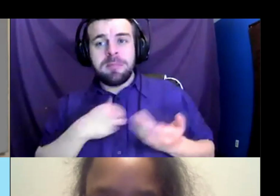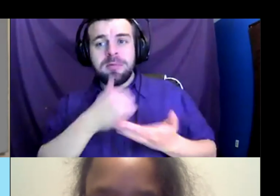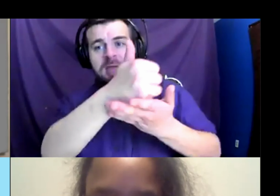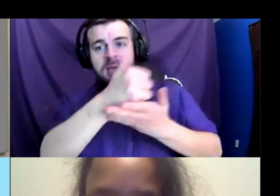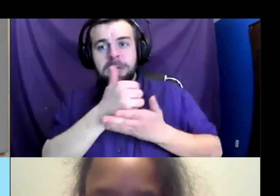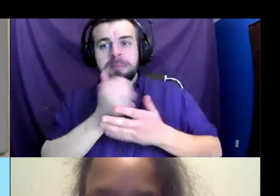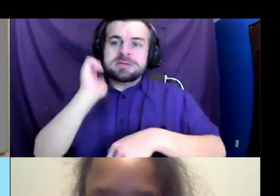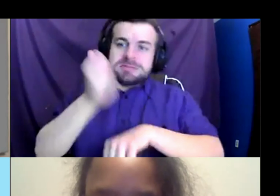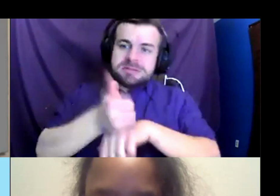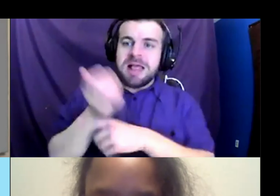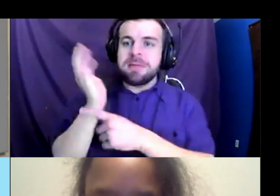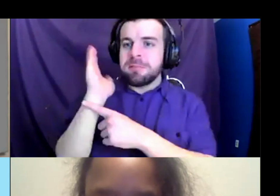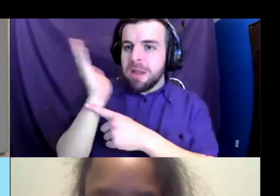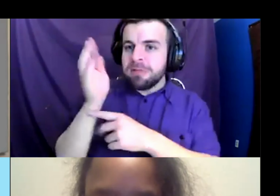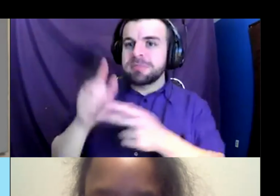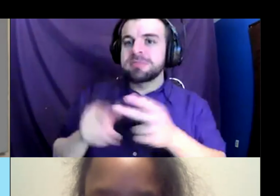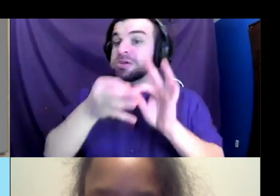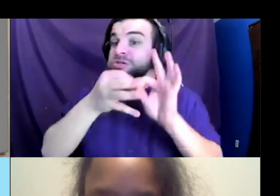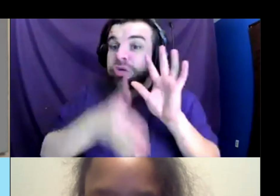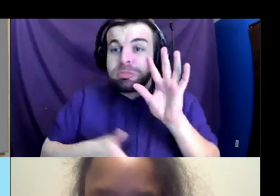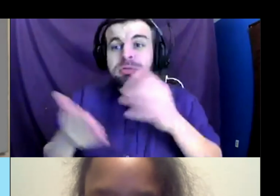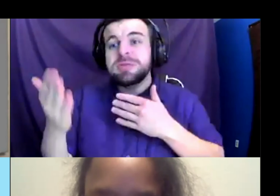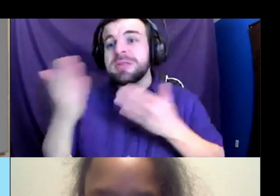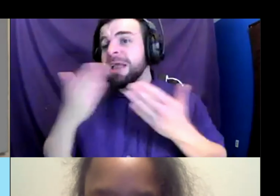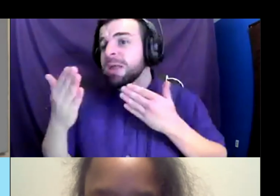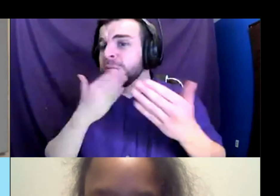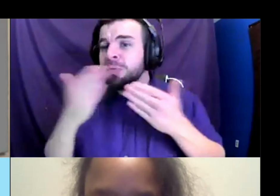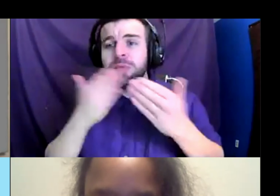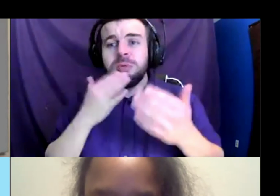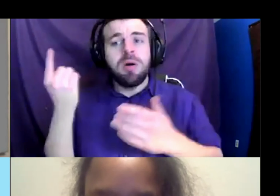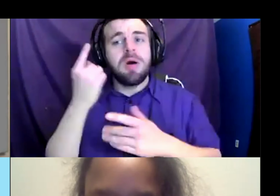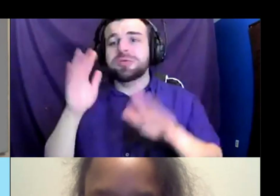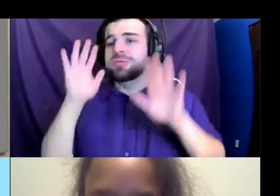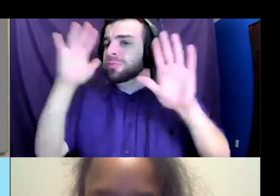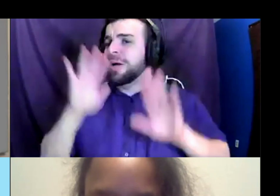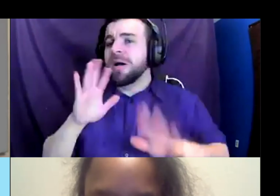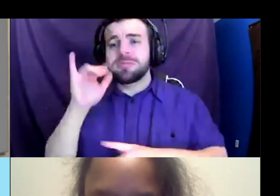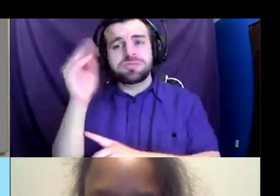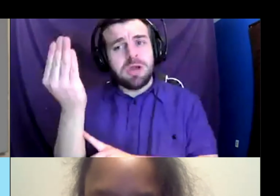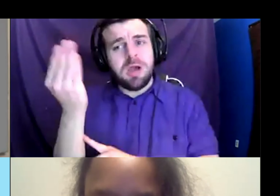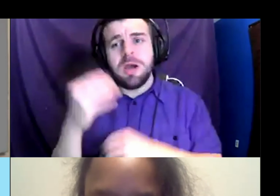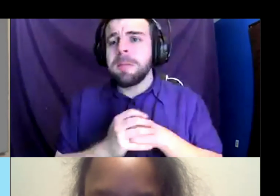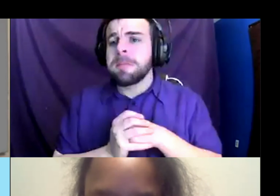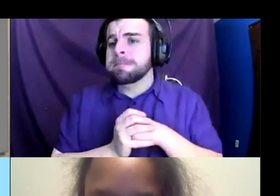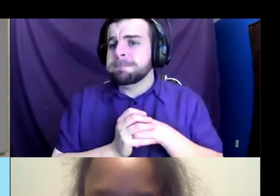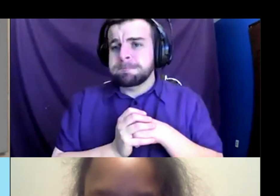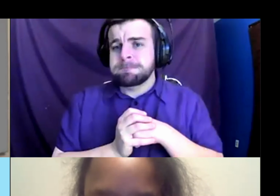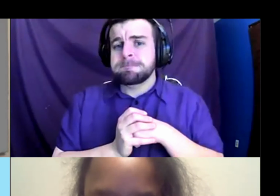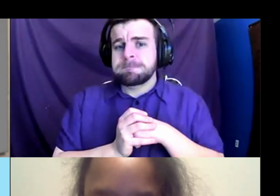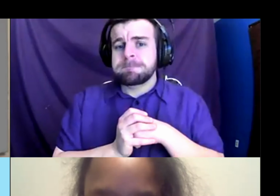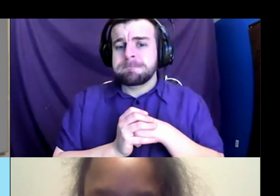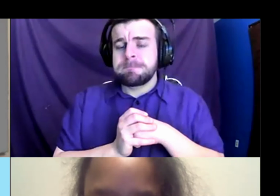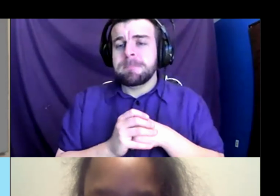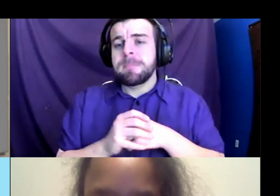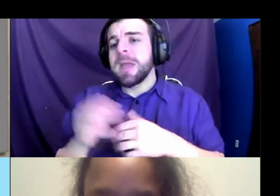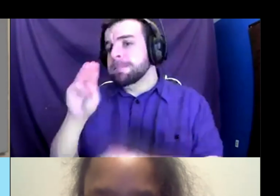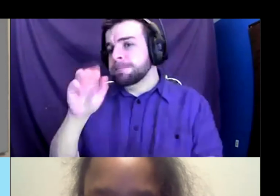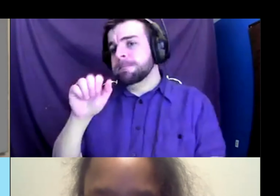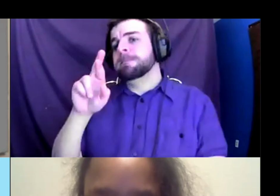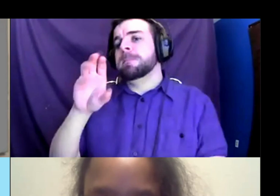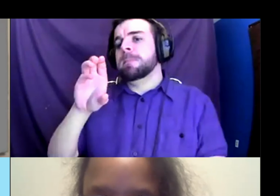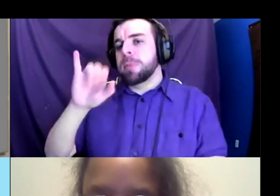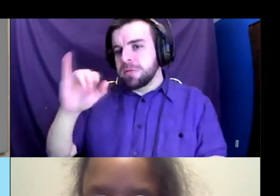our ASL interpreters who always do such a wonderful job. And another really big thanks to Marci for being